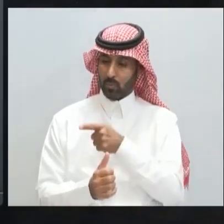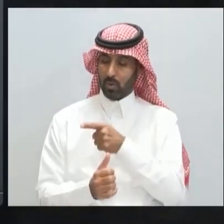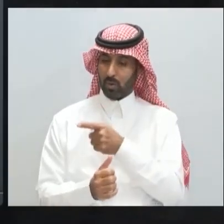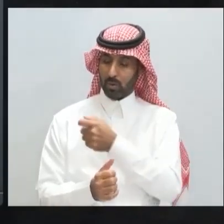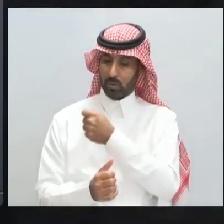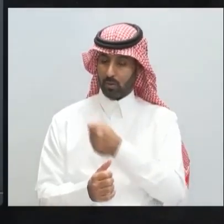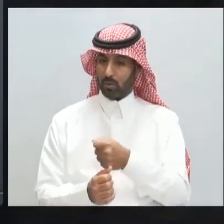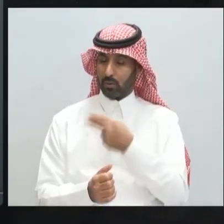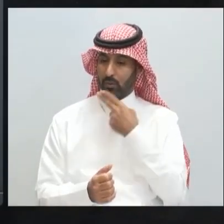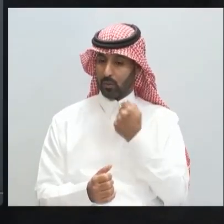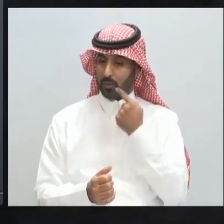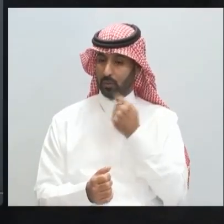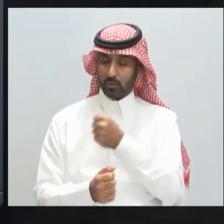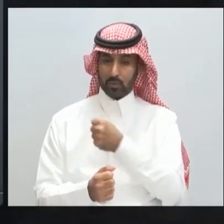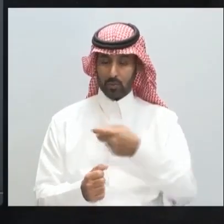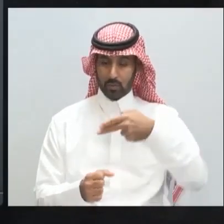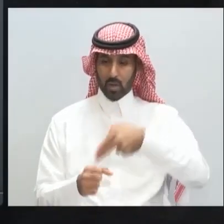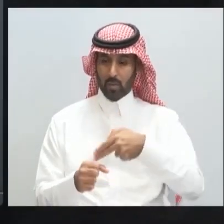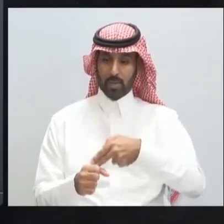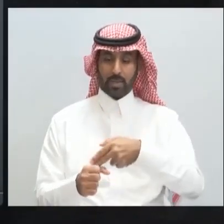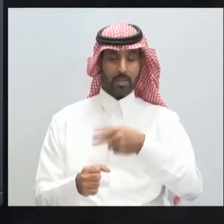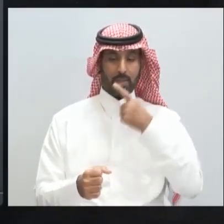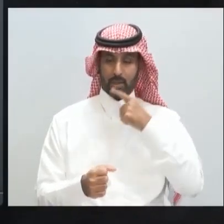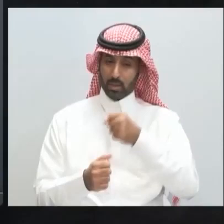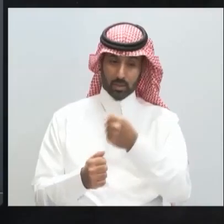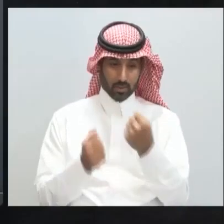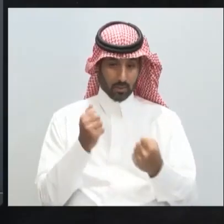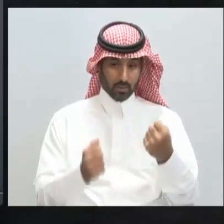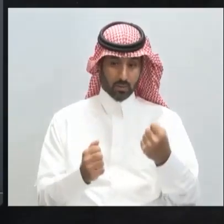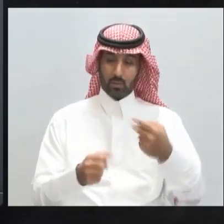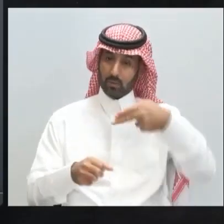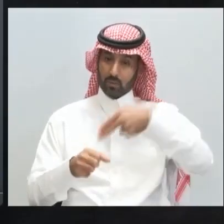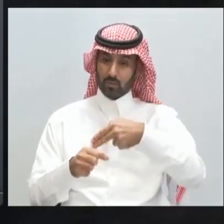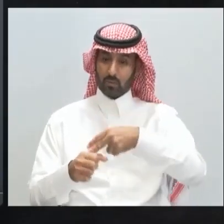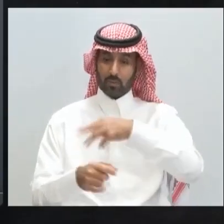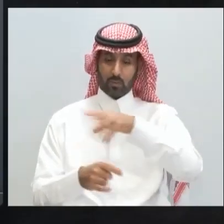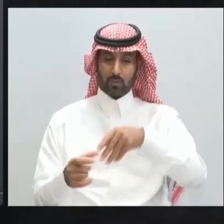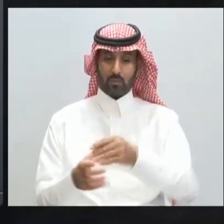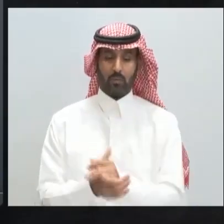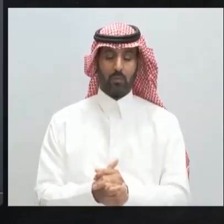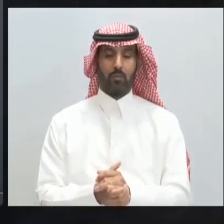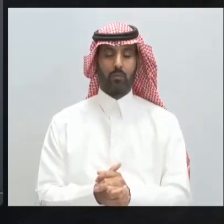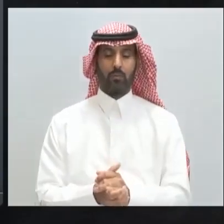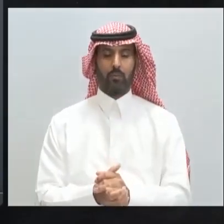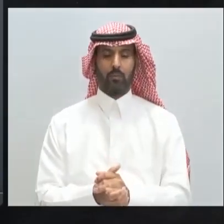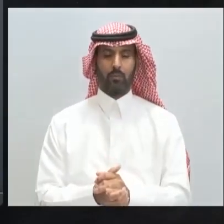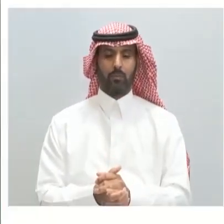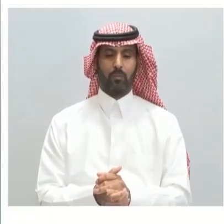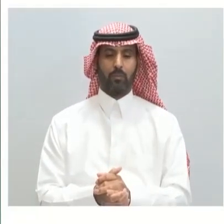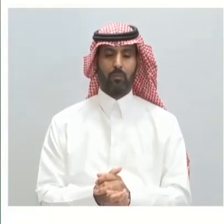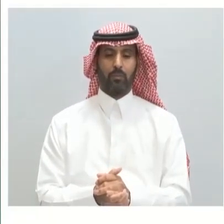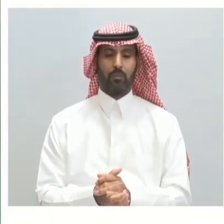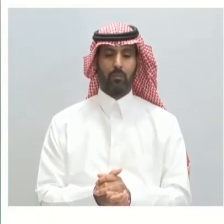Someone will do the action for you because they're not themselves cleaning the truck. They'll be bringing some people to clean